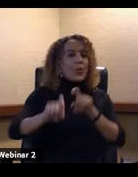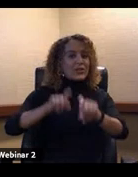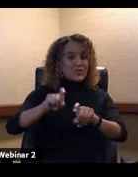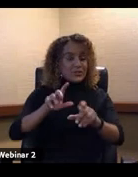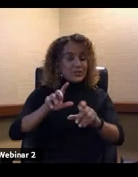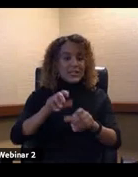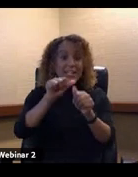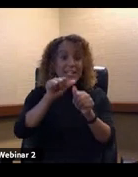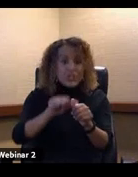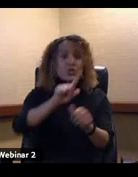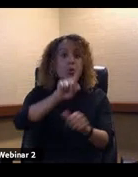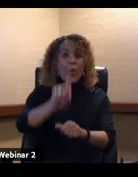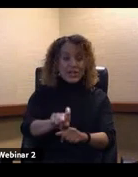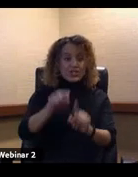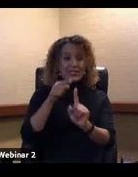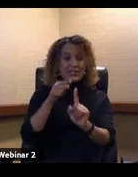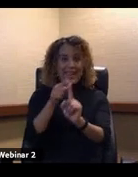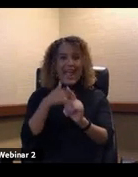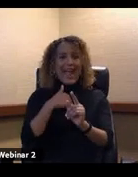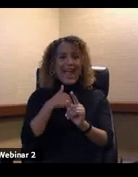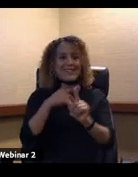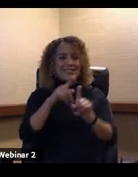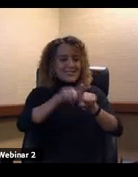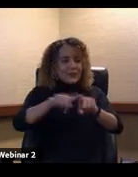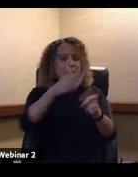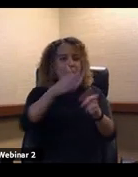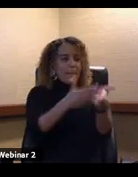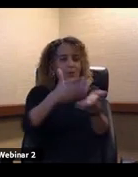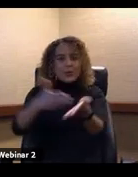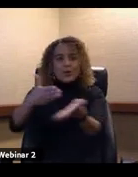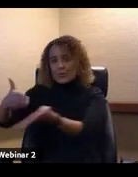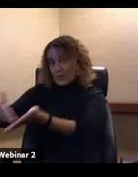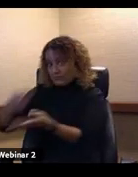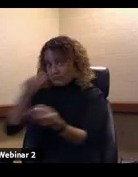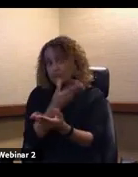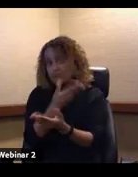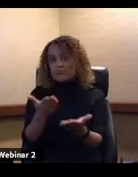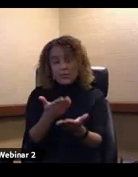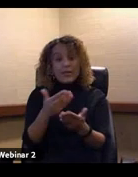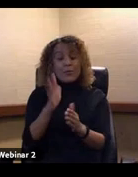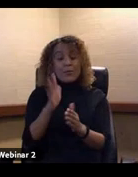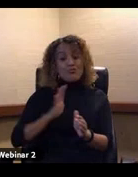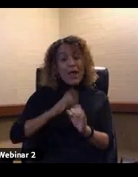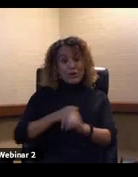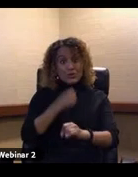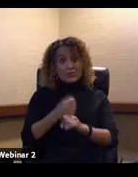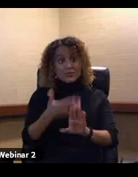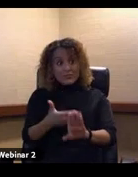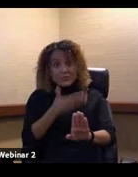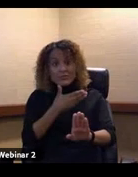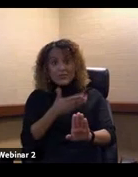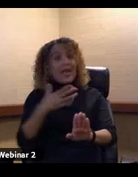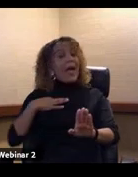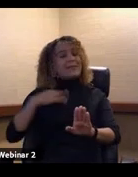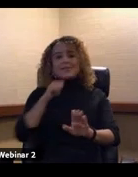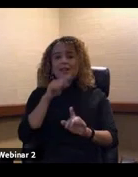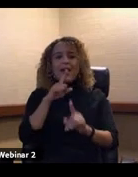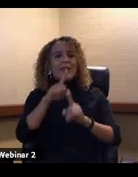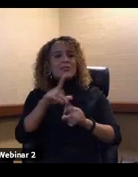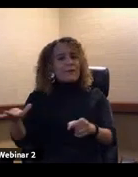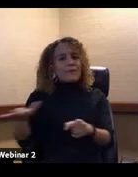10 questions, and each question has multiple parts. We've noticed in prior years that applicants do not